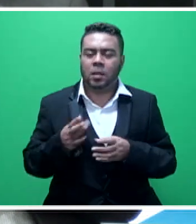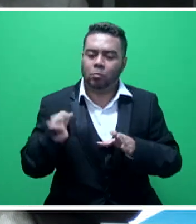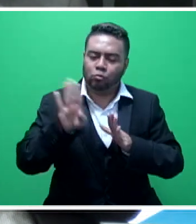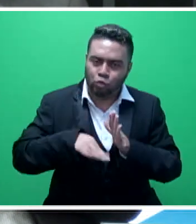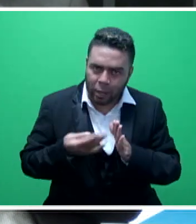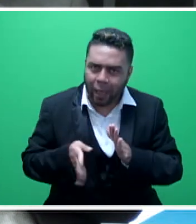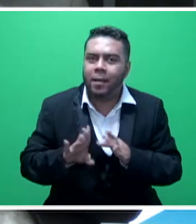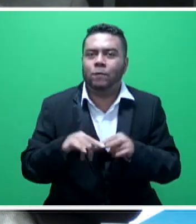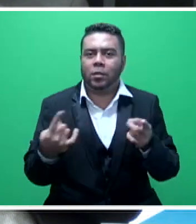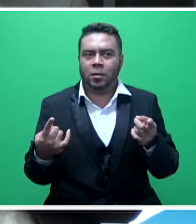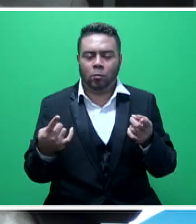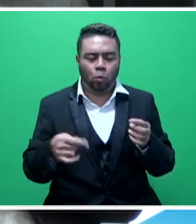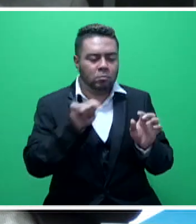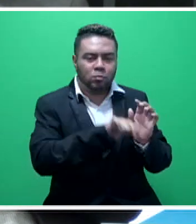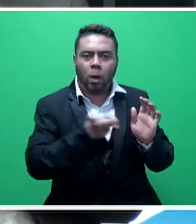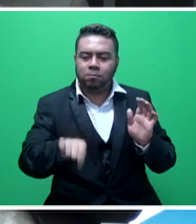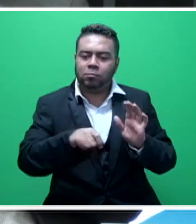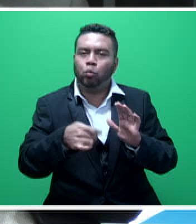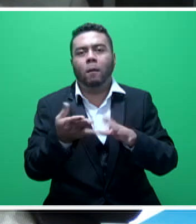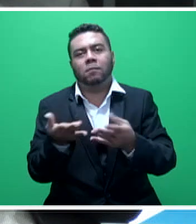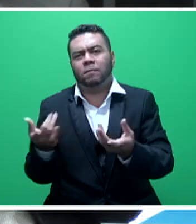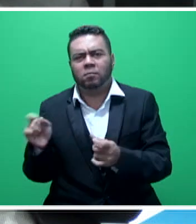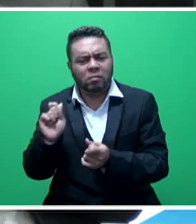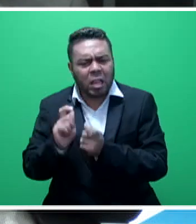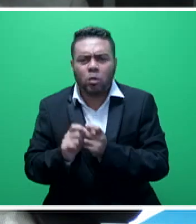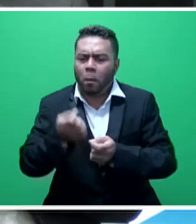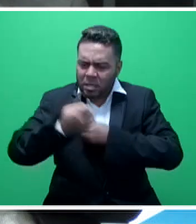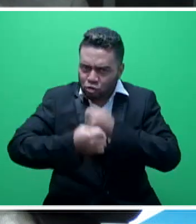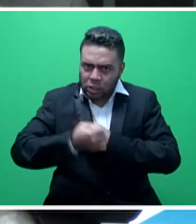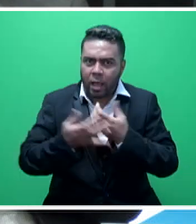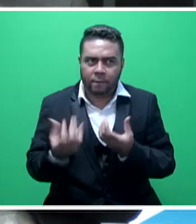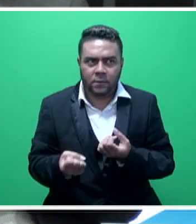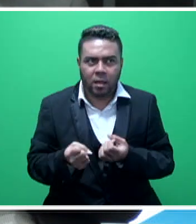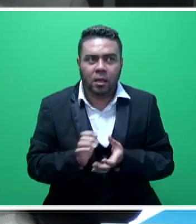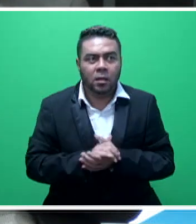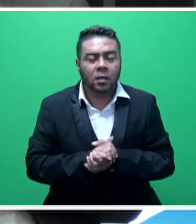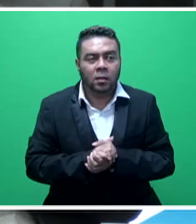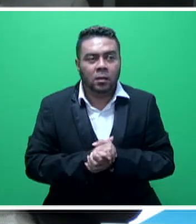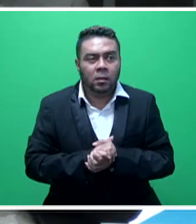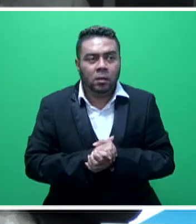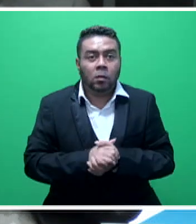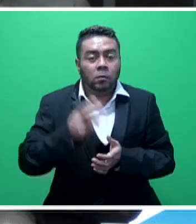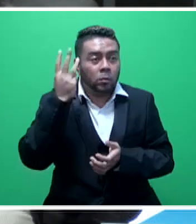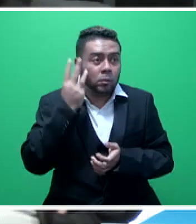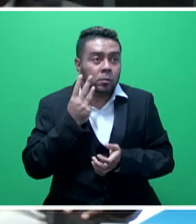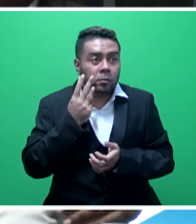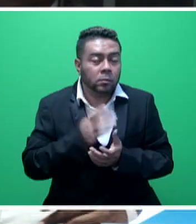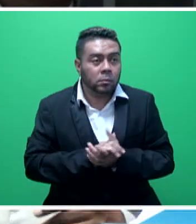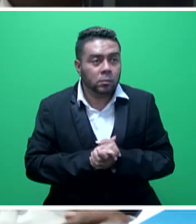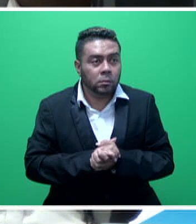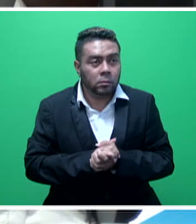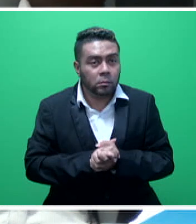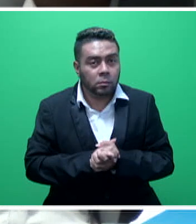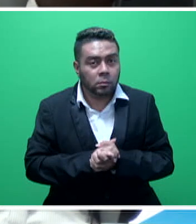has been fixed, and the thin prep for this will be available and I've been